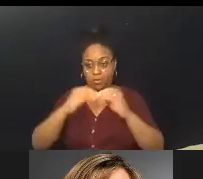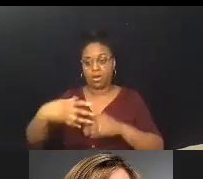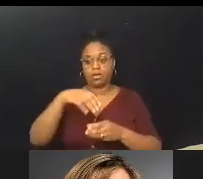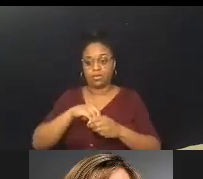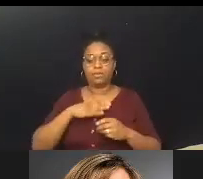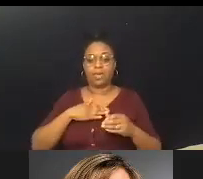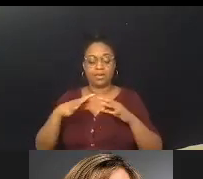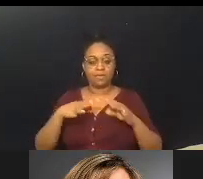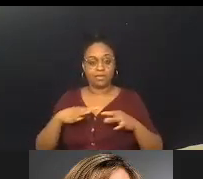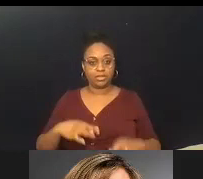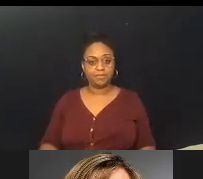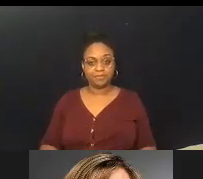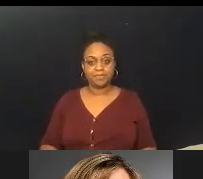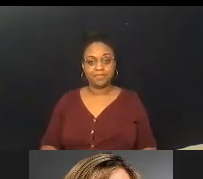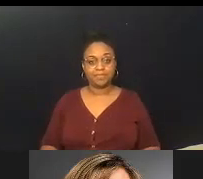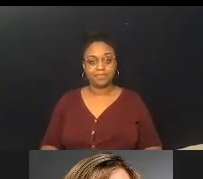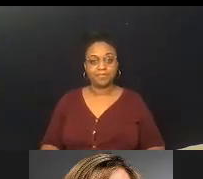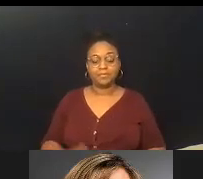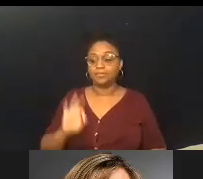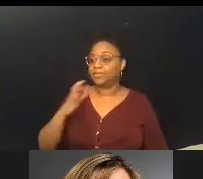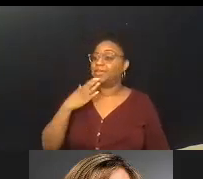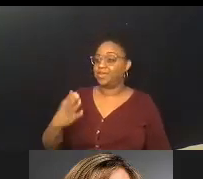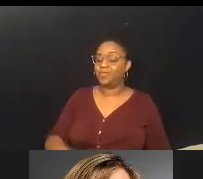So, yeah. Thank you.